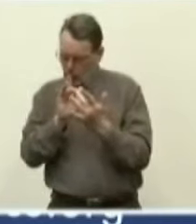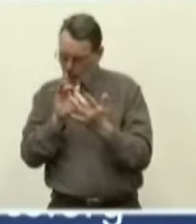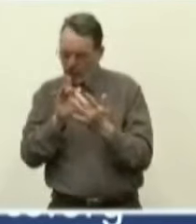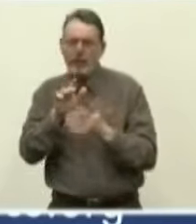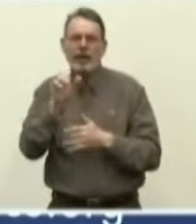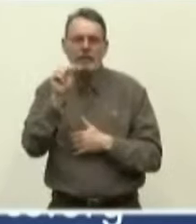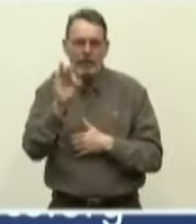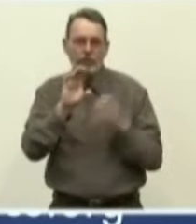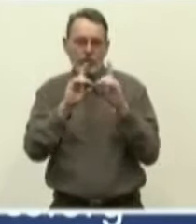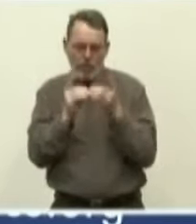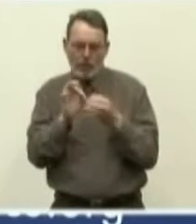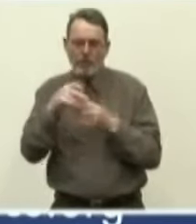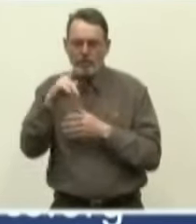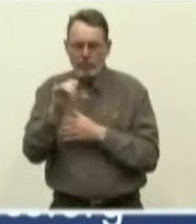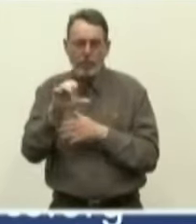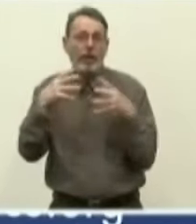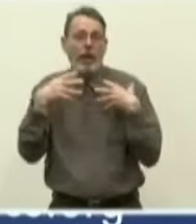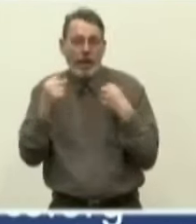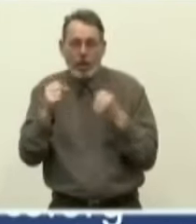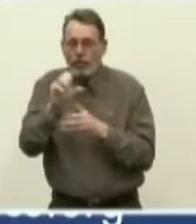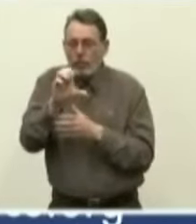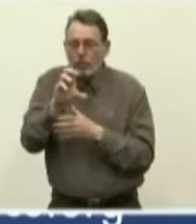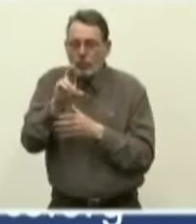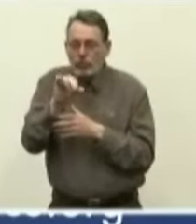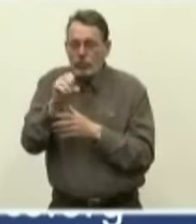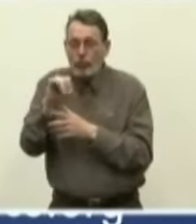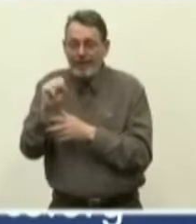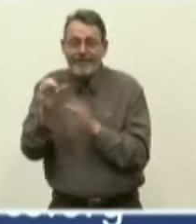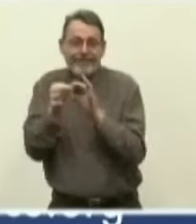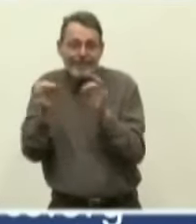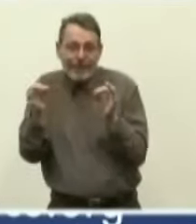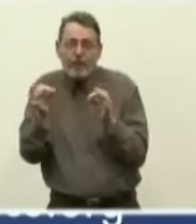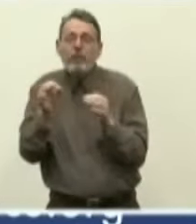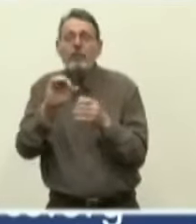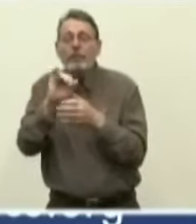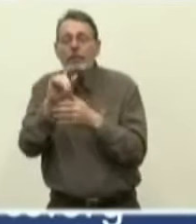Francisco Department of Public Health Crisis Line at